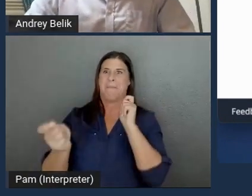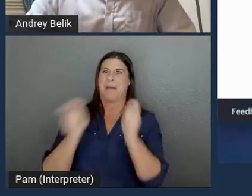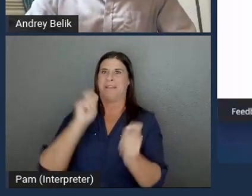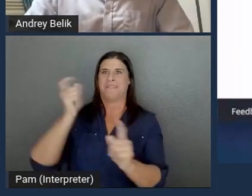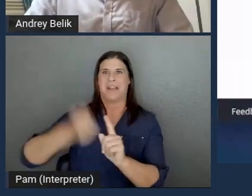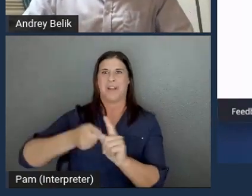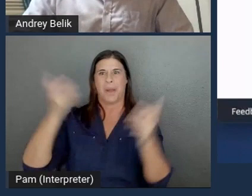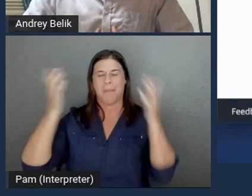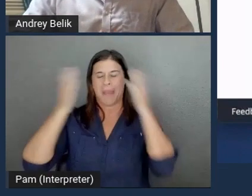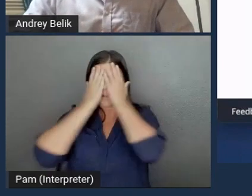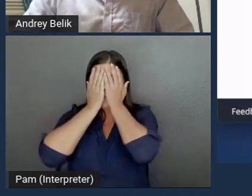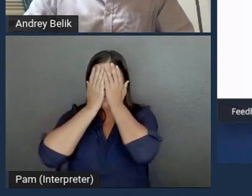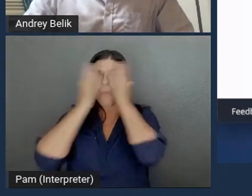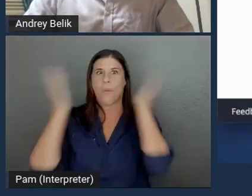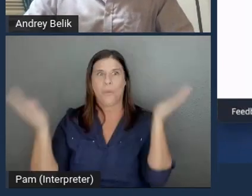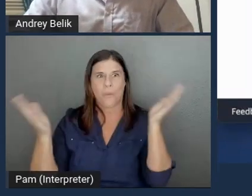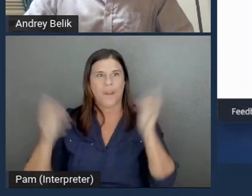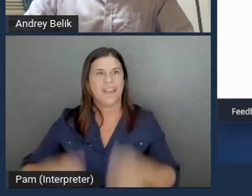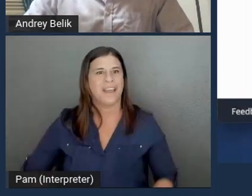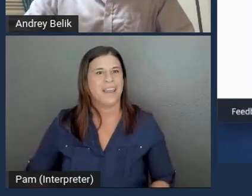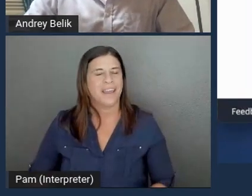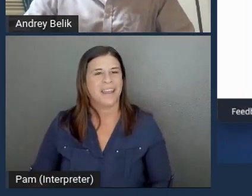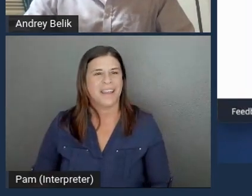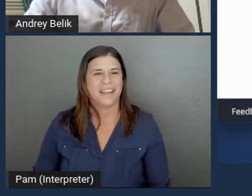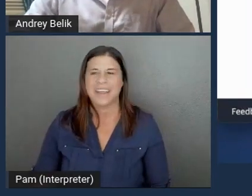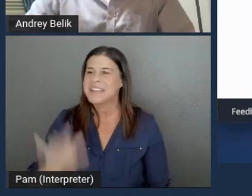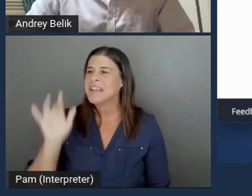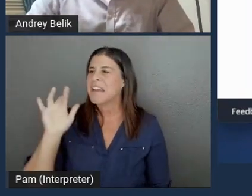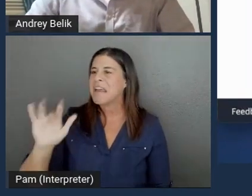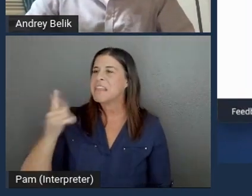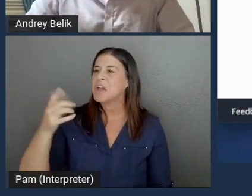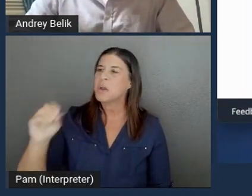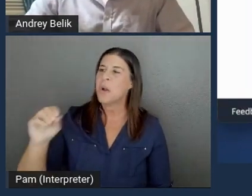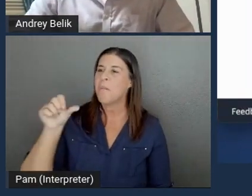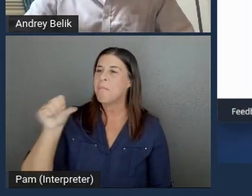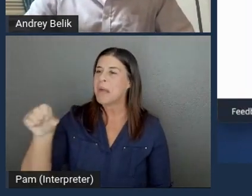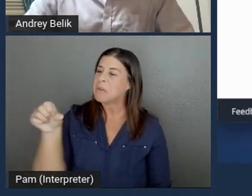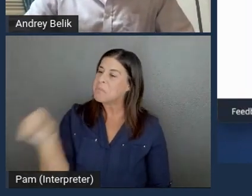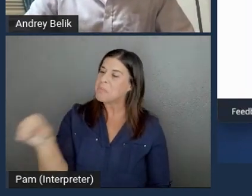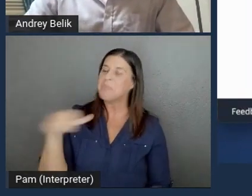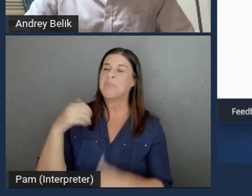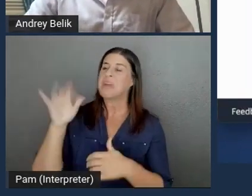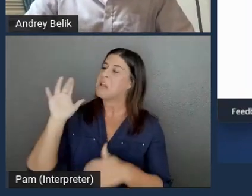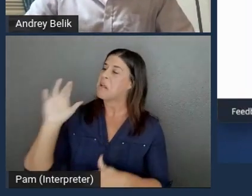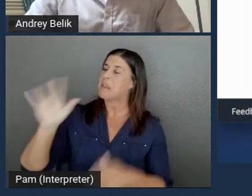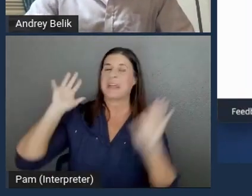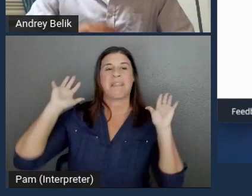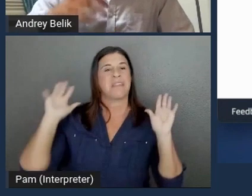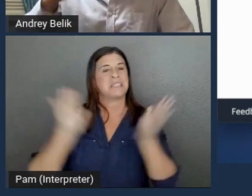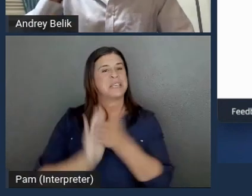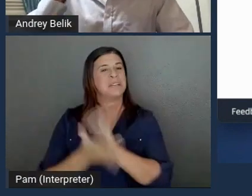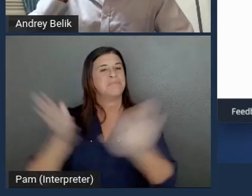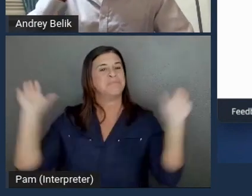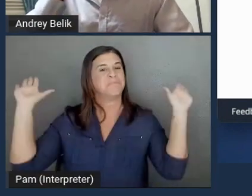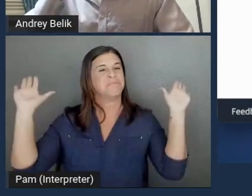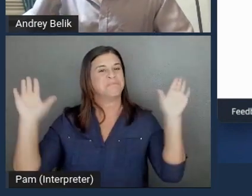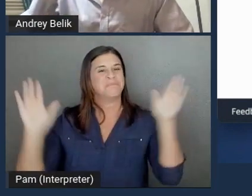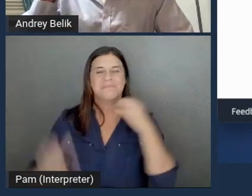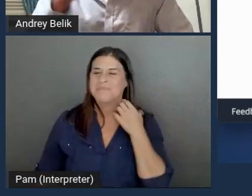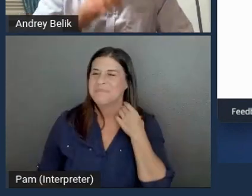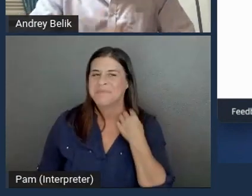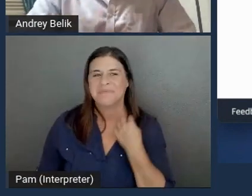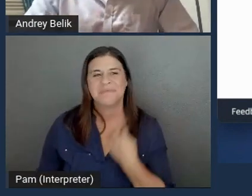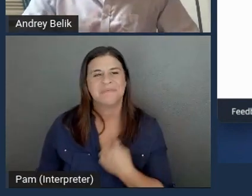automatically. And click a button. Yeah, just to click a button is all it takes.